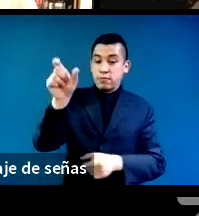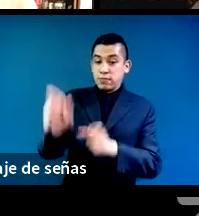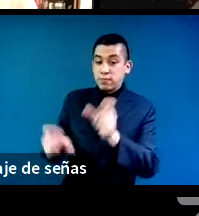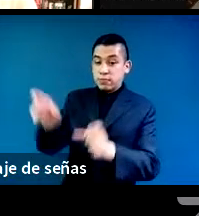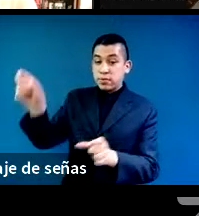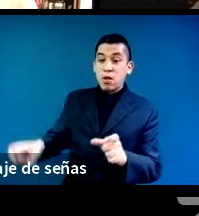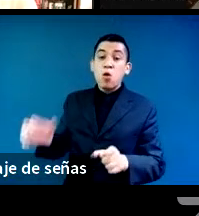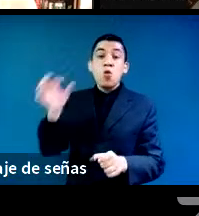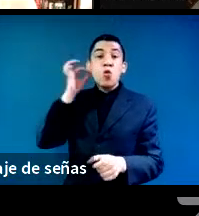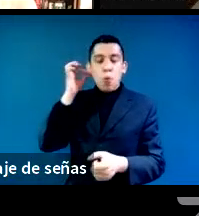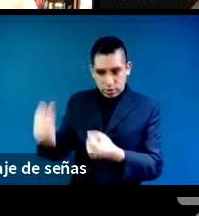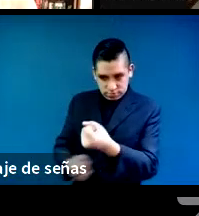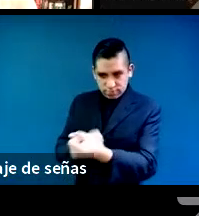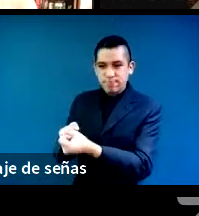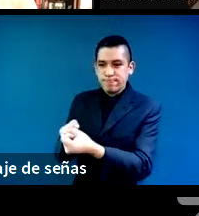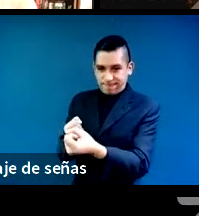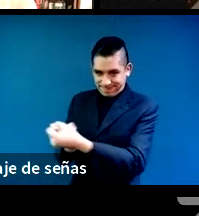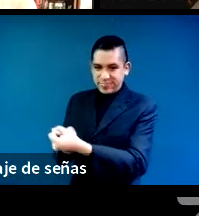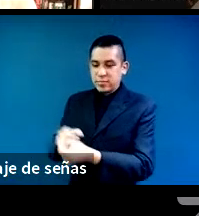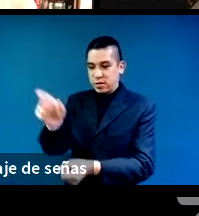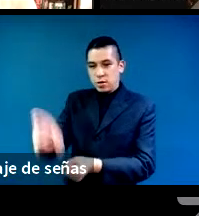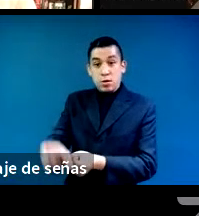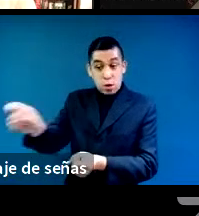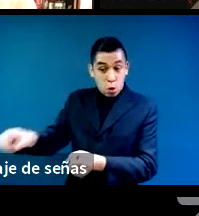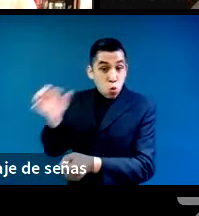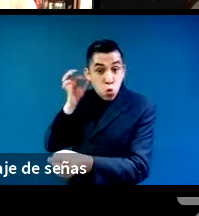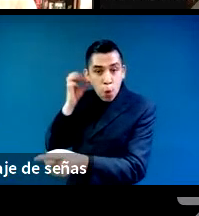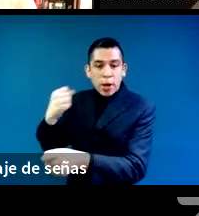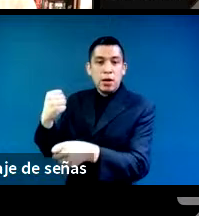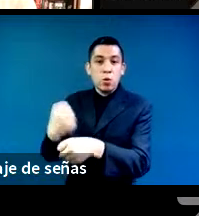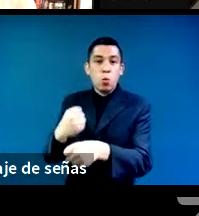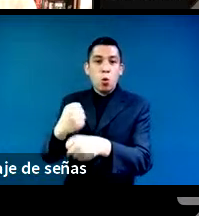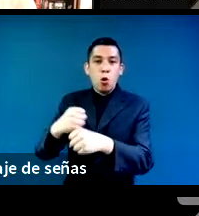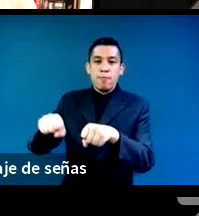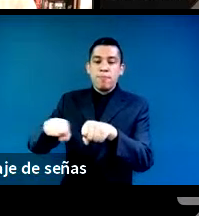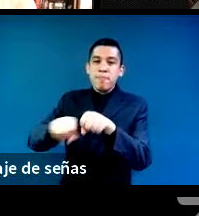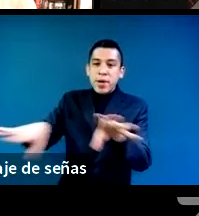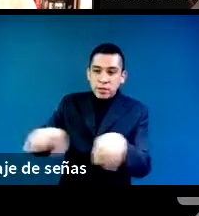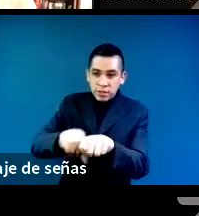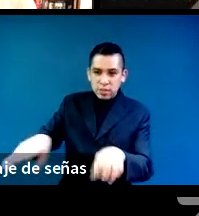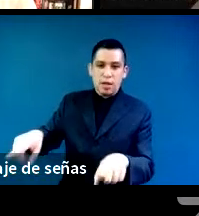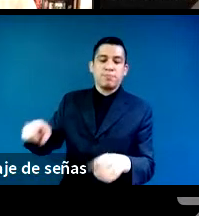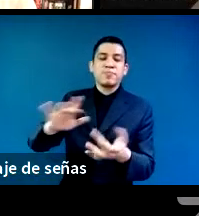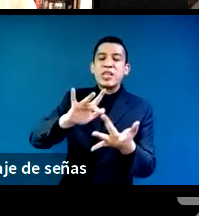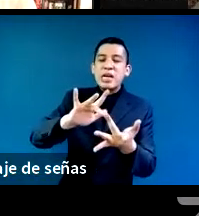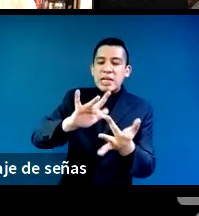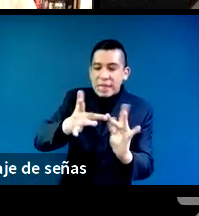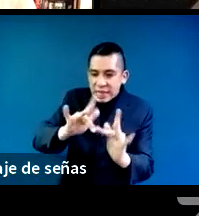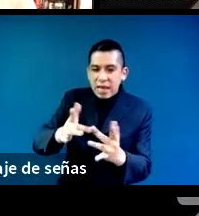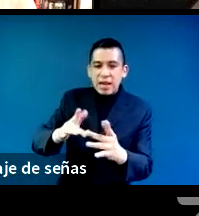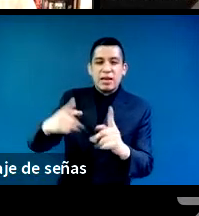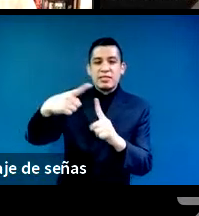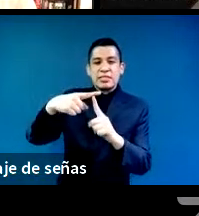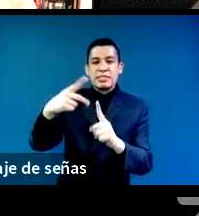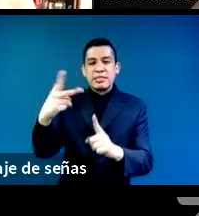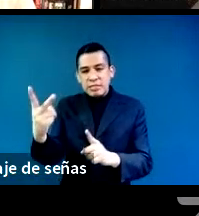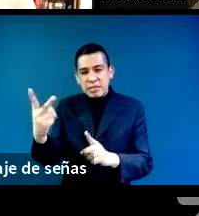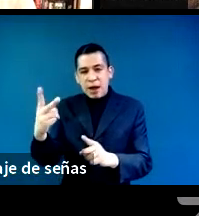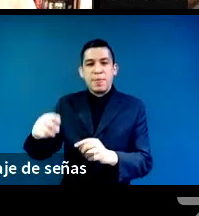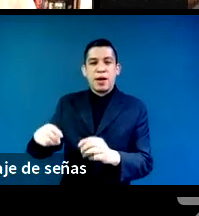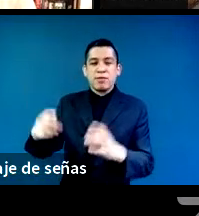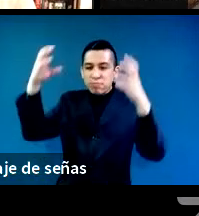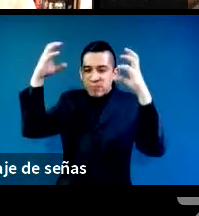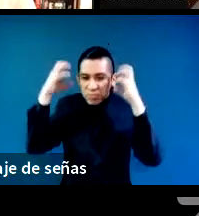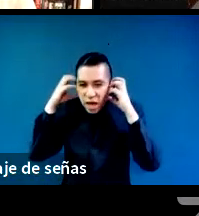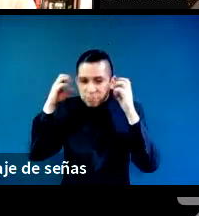forms of media, television hosts and all that. When they're putting right issues, they can be a target for attacks, which